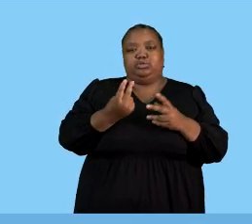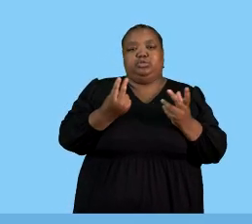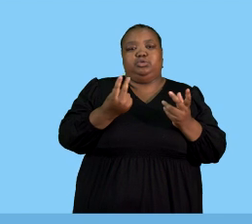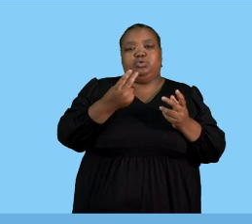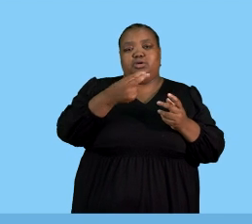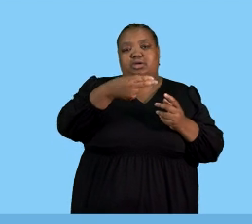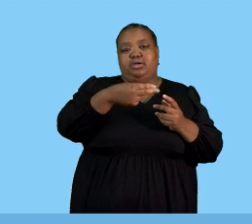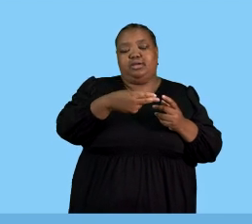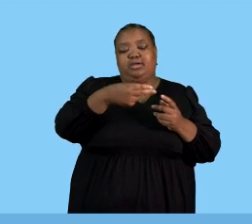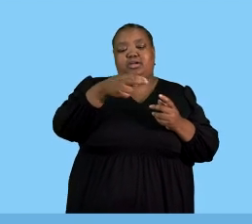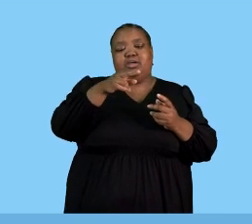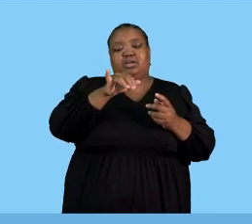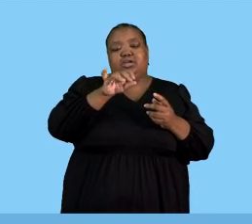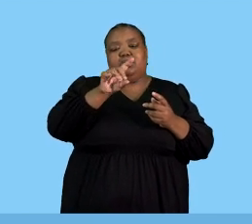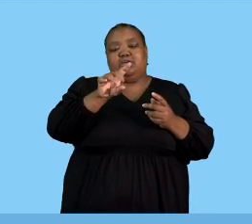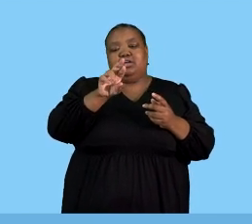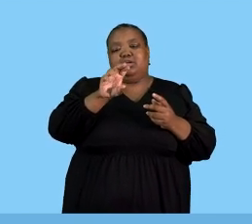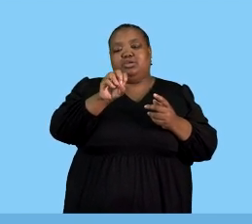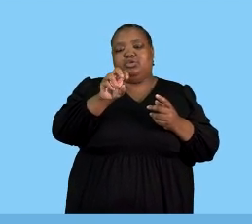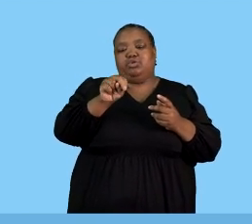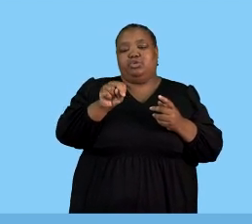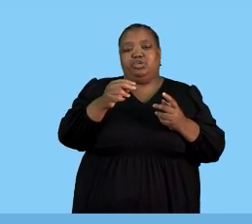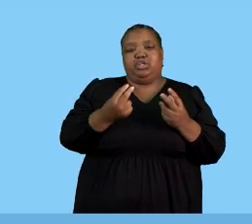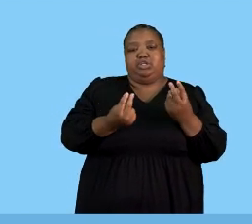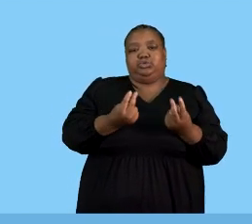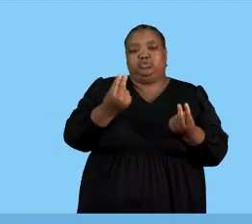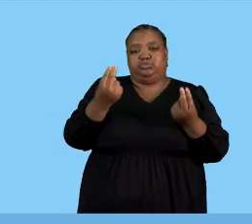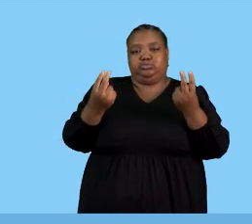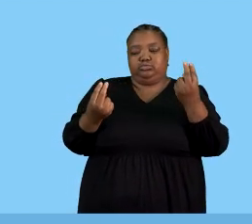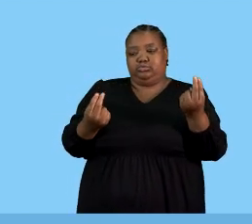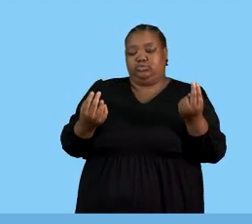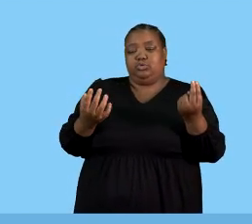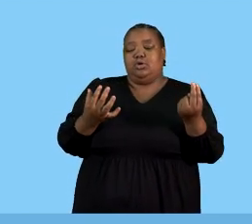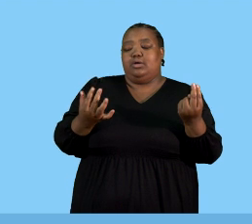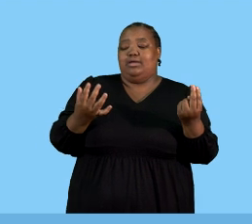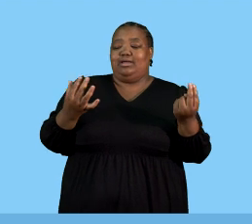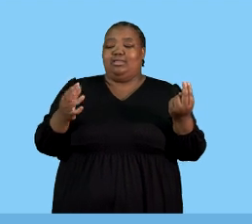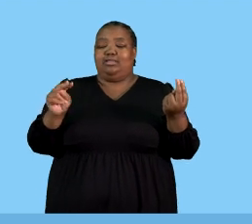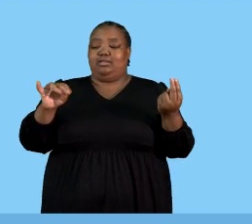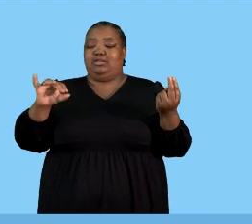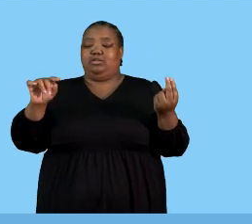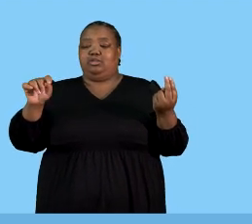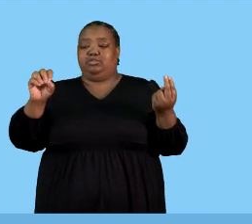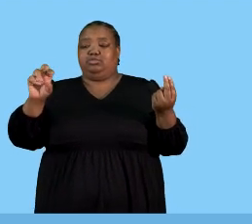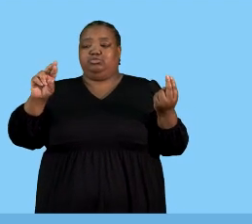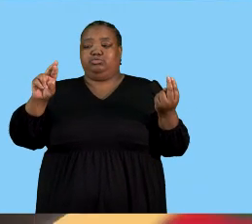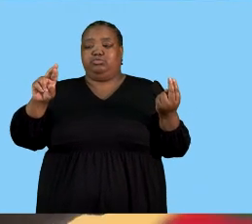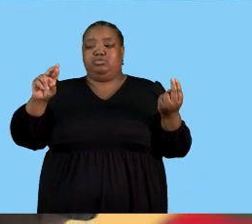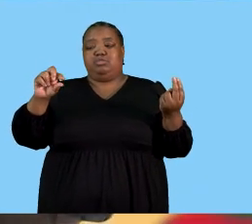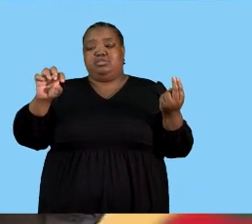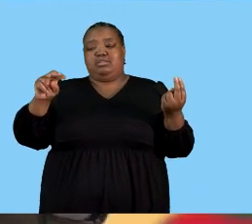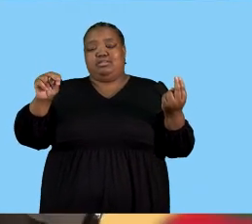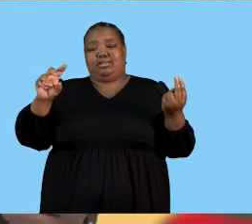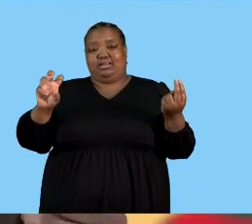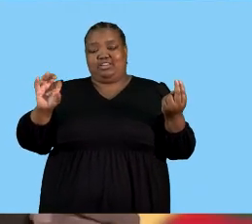atoms, there must be 1 oxygen atom. For every 1 nitrogen atom, there must be 3 hydrogen atoms. When